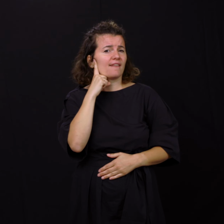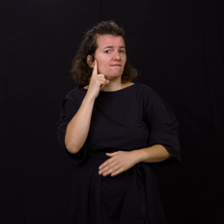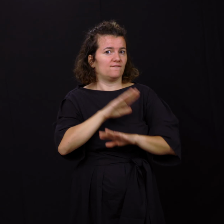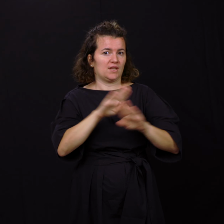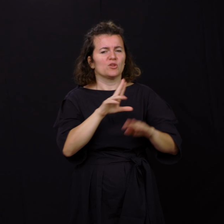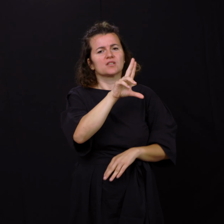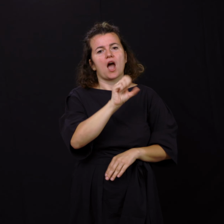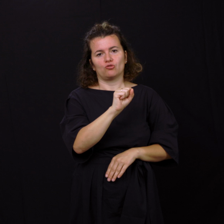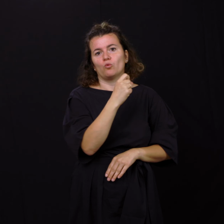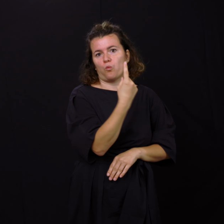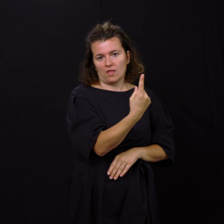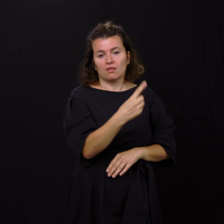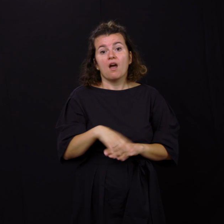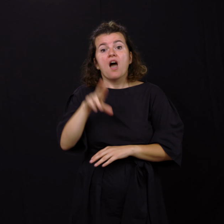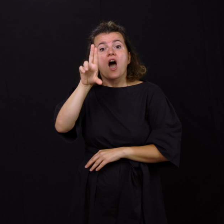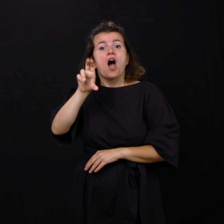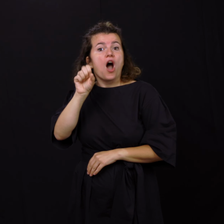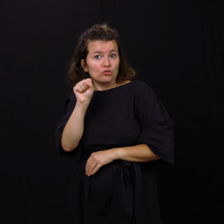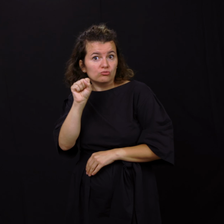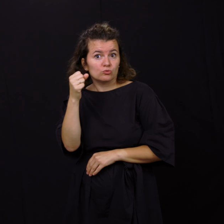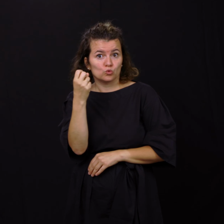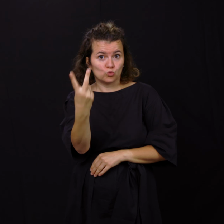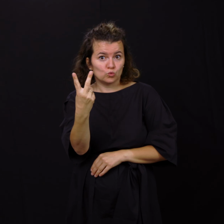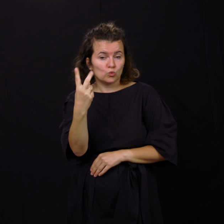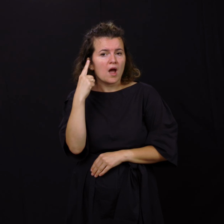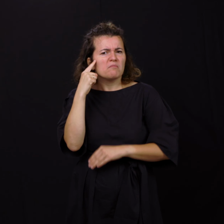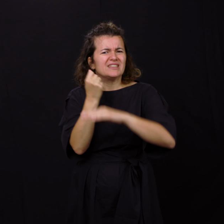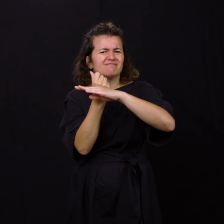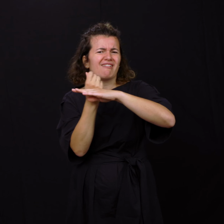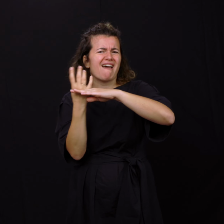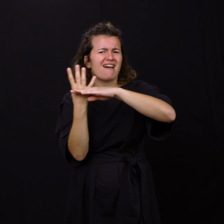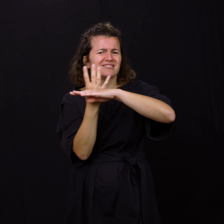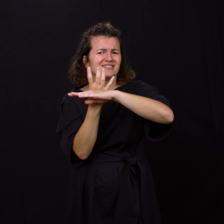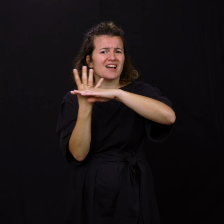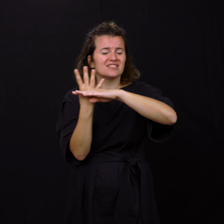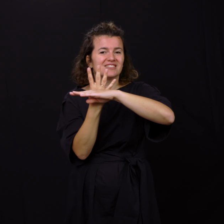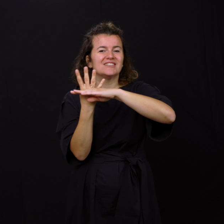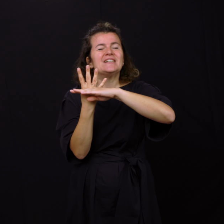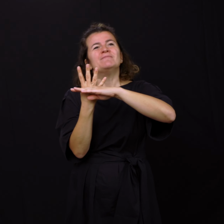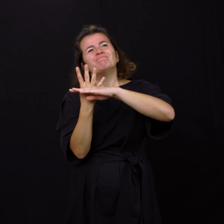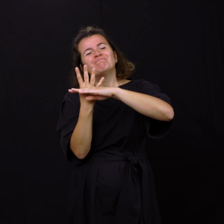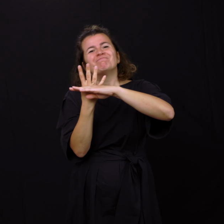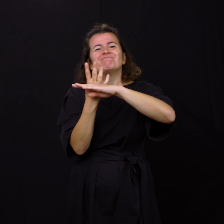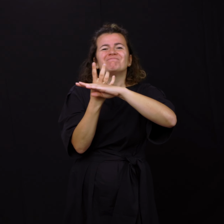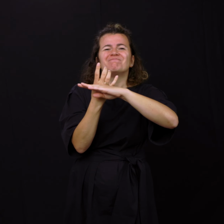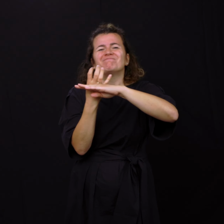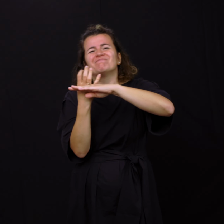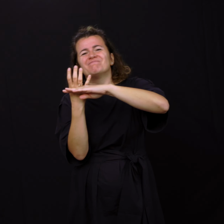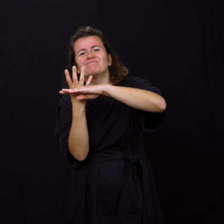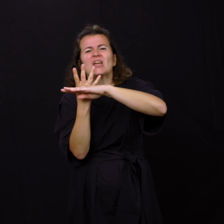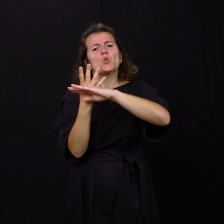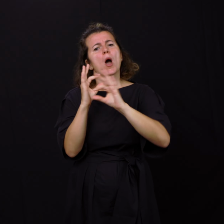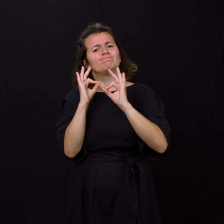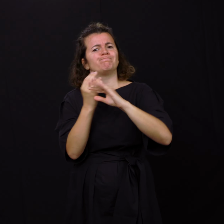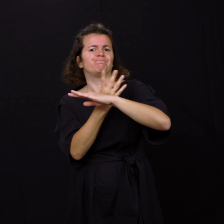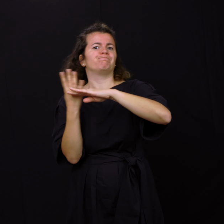Usher type 2, we see that the hair cells are functioning not completely normal, and therefore they have